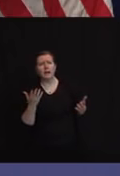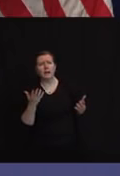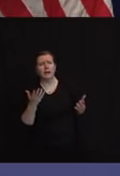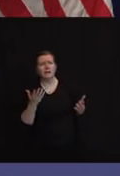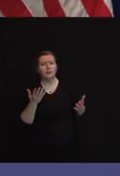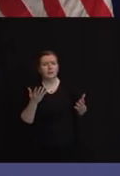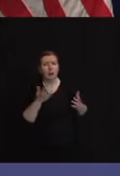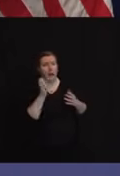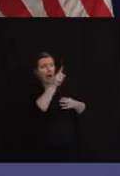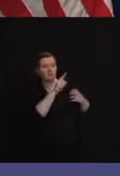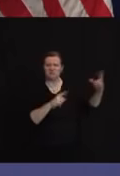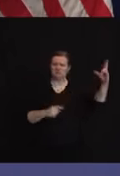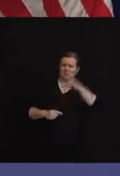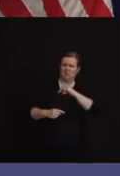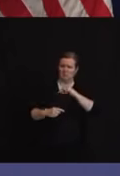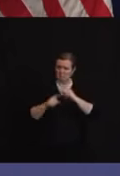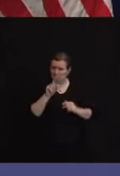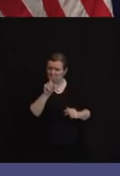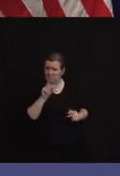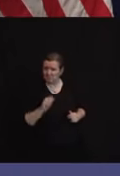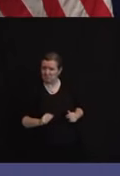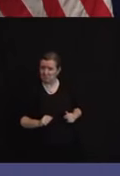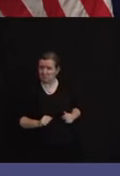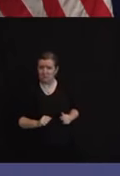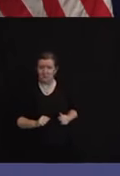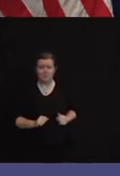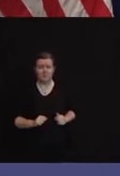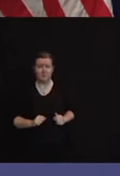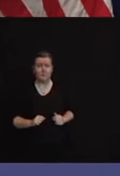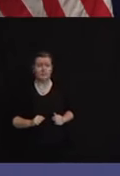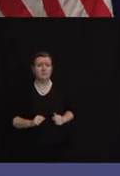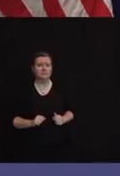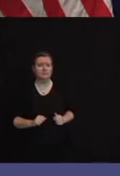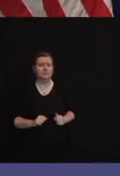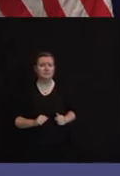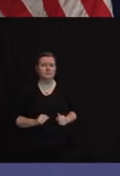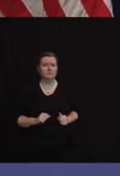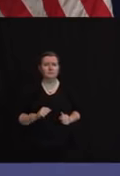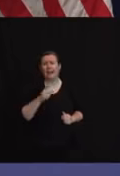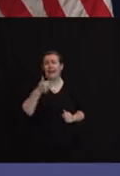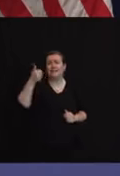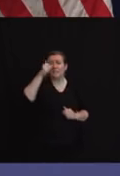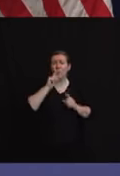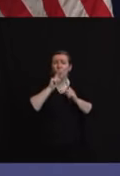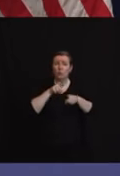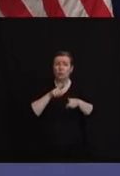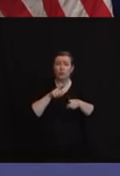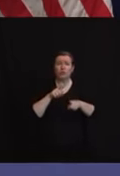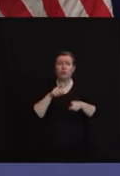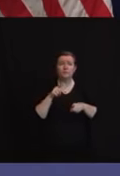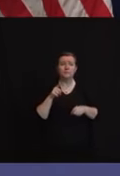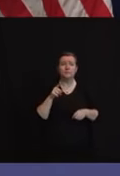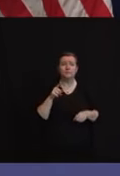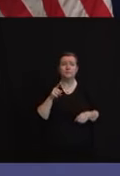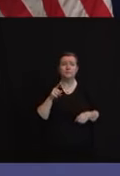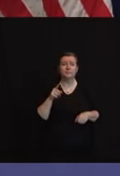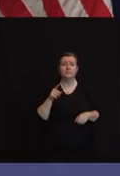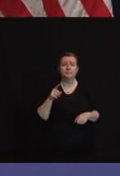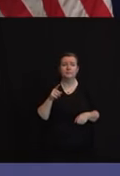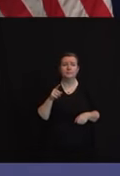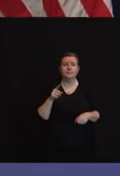your commandeering executive order, can you say whether that power has been used at all, and if so, specifically on what,